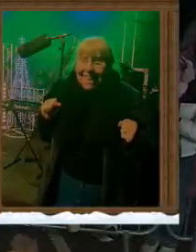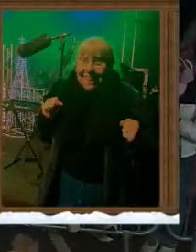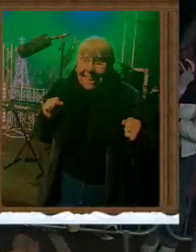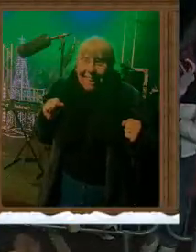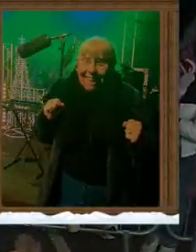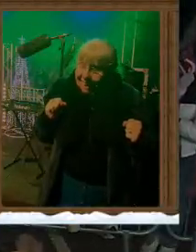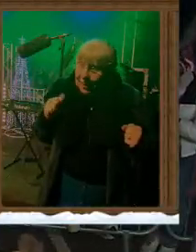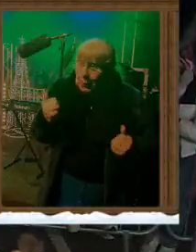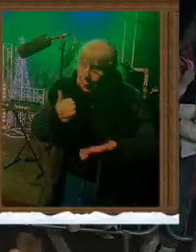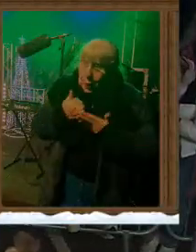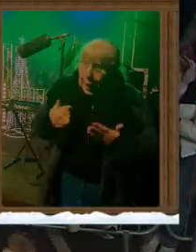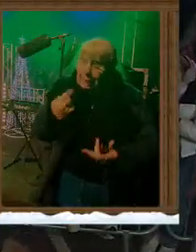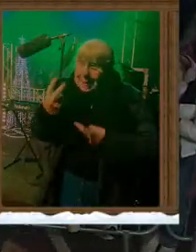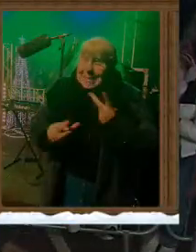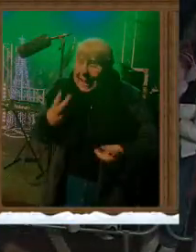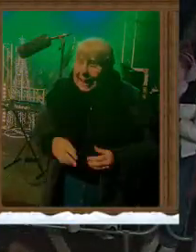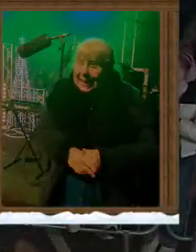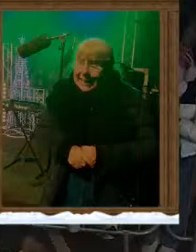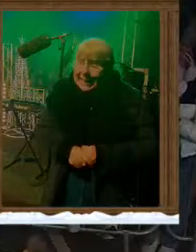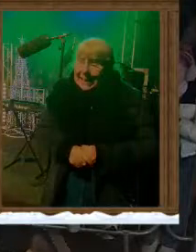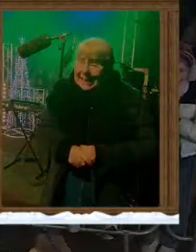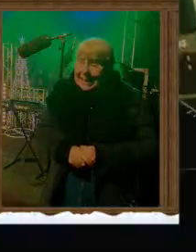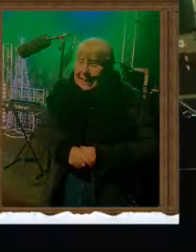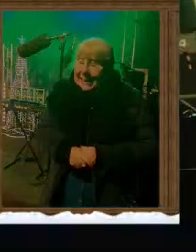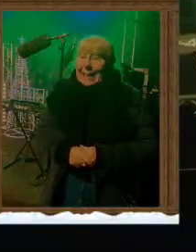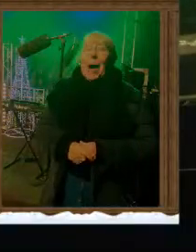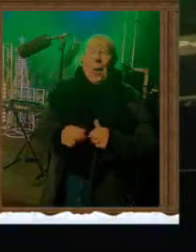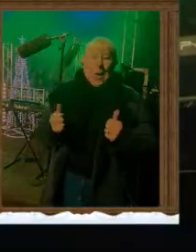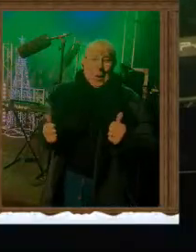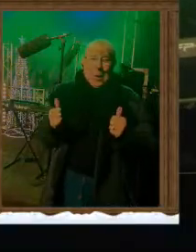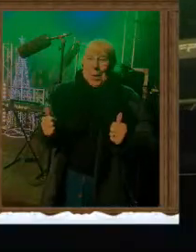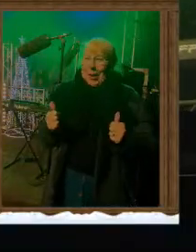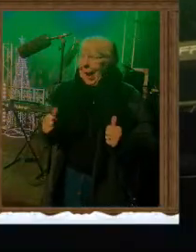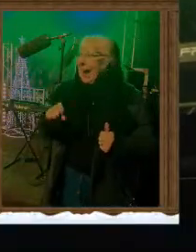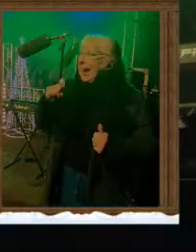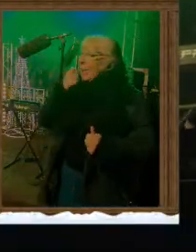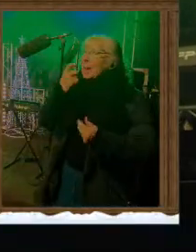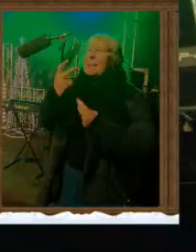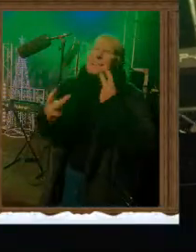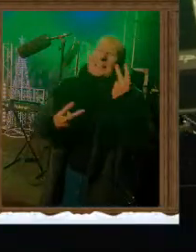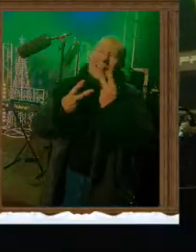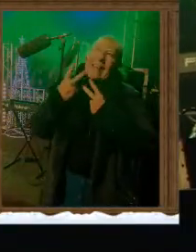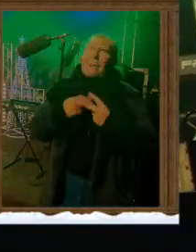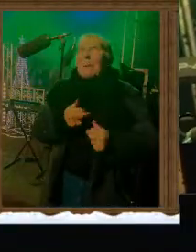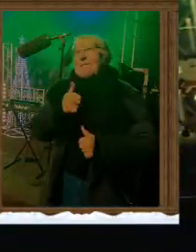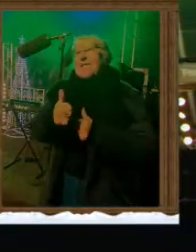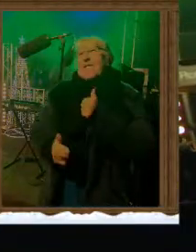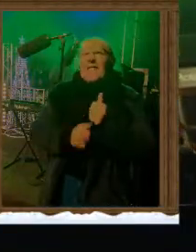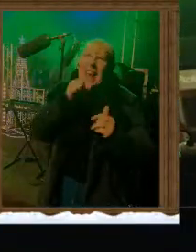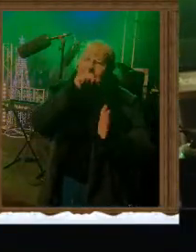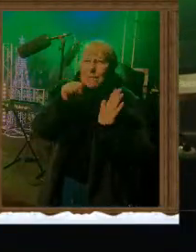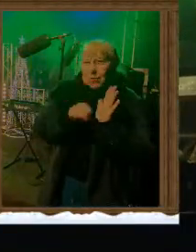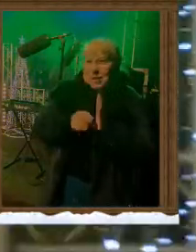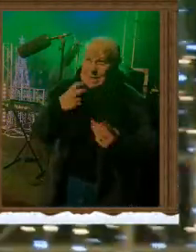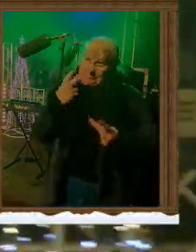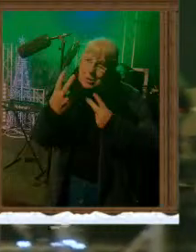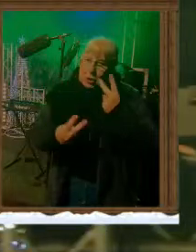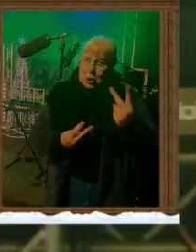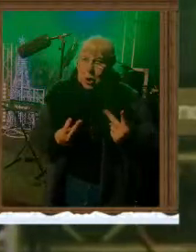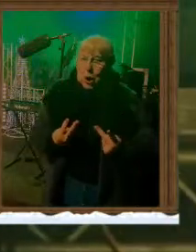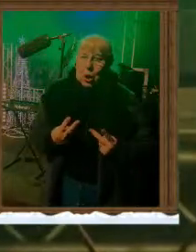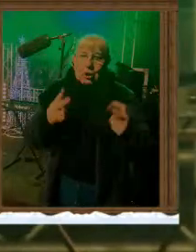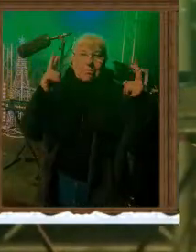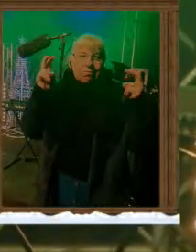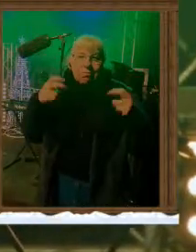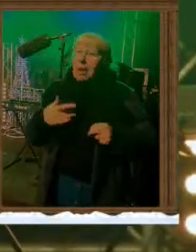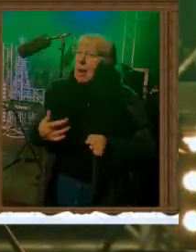Yeah! Will you help me sing the song? Okay, I'm gonna sing one of my most favorite Christmas songs. It's called I Wish